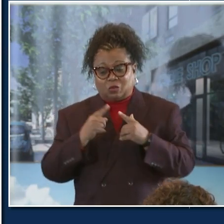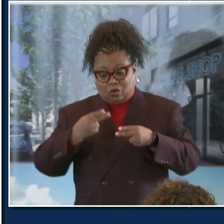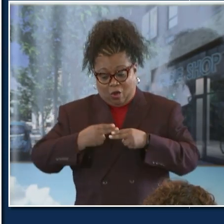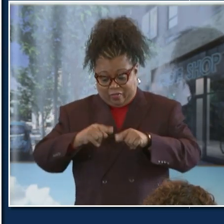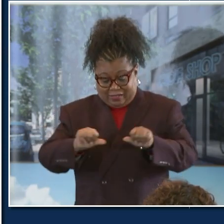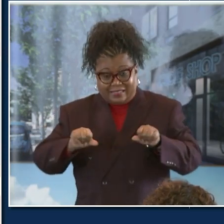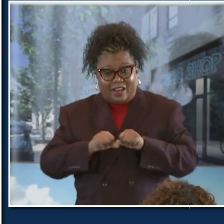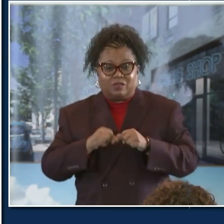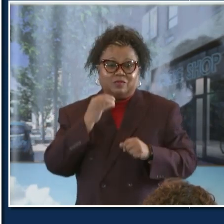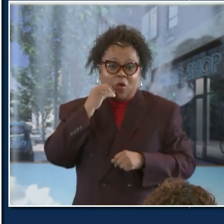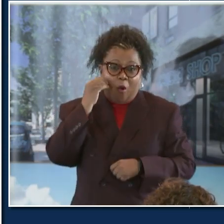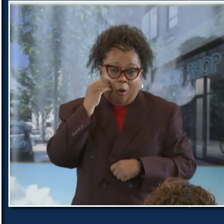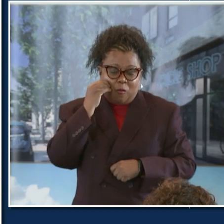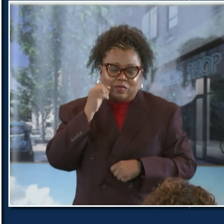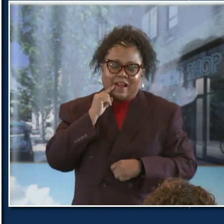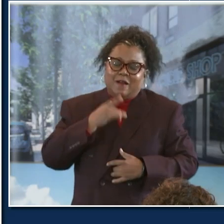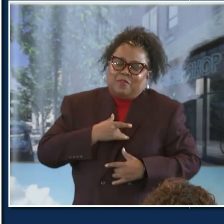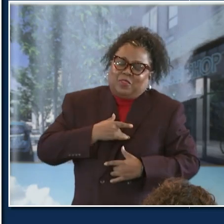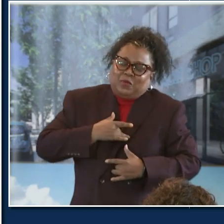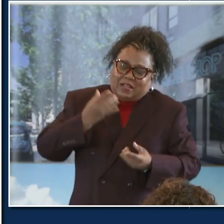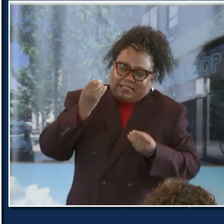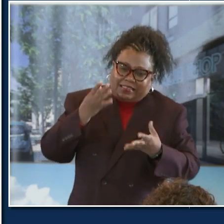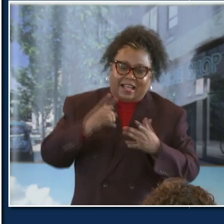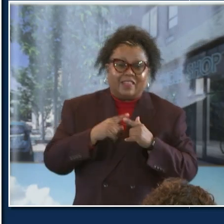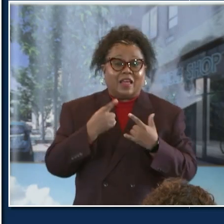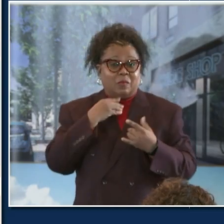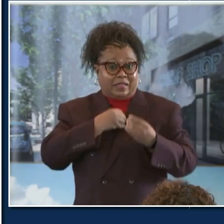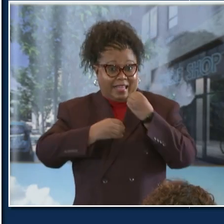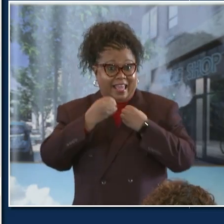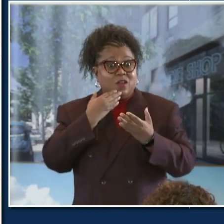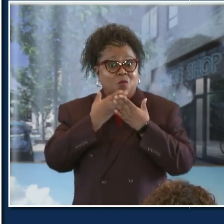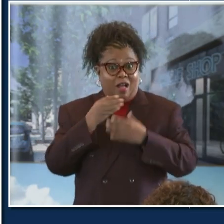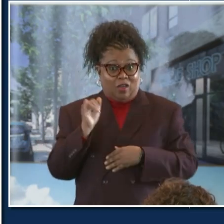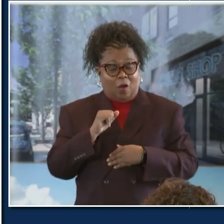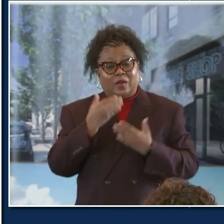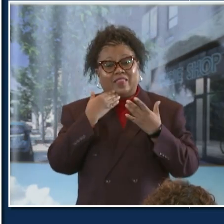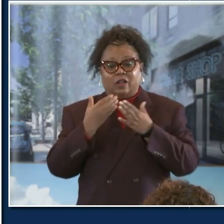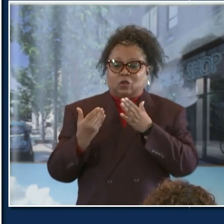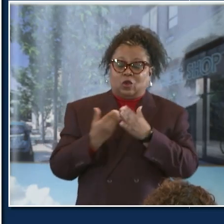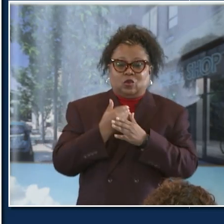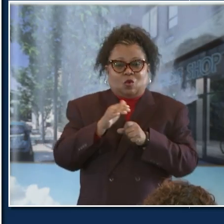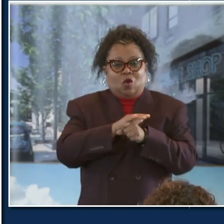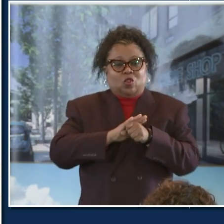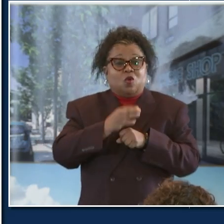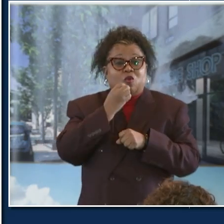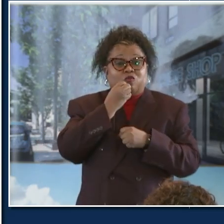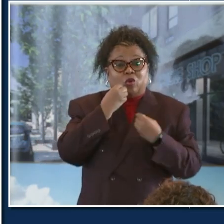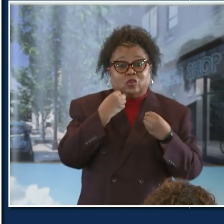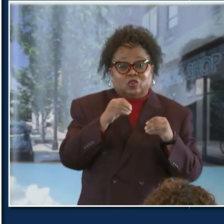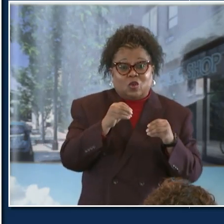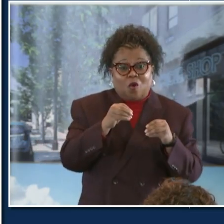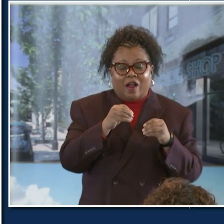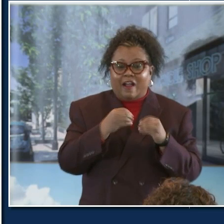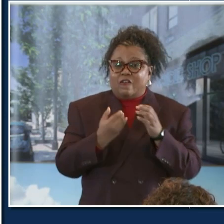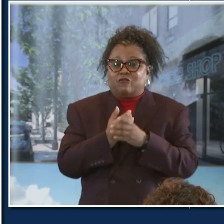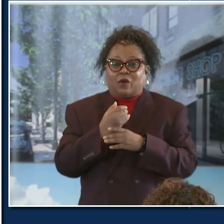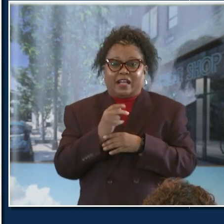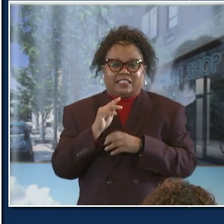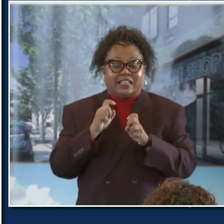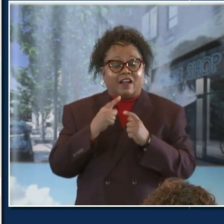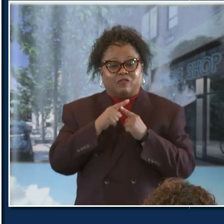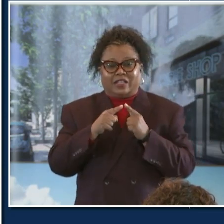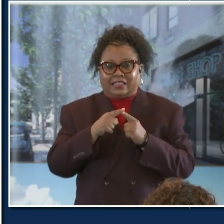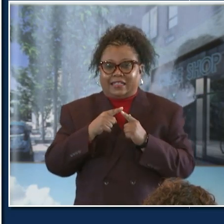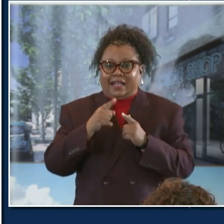home. And I'm thrilled to say that they were going to be able to eat well as well, thanks to a new local grocery store. Fresh Stop featuring